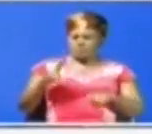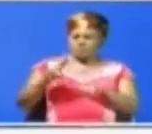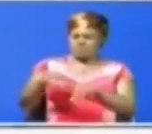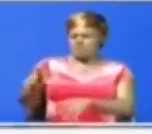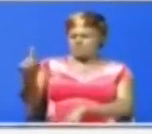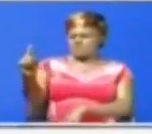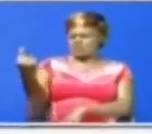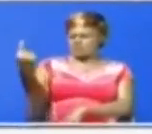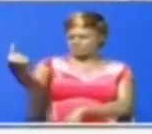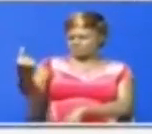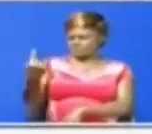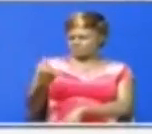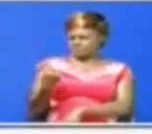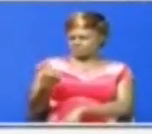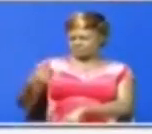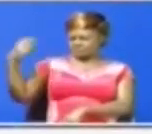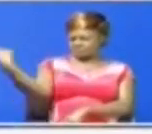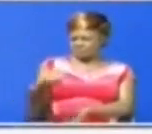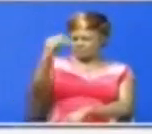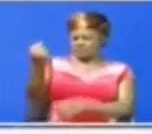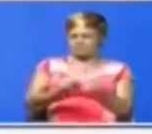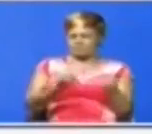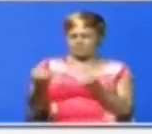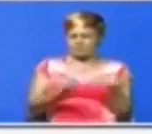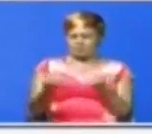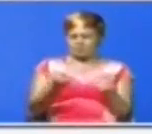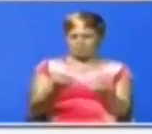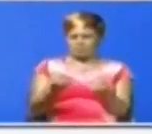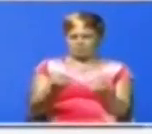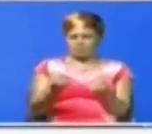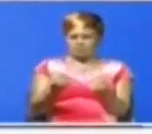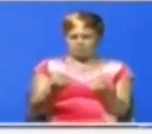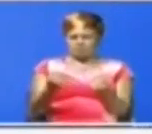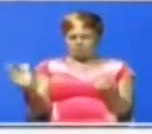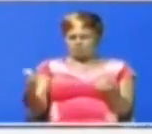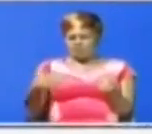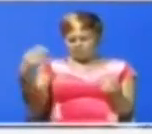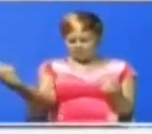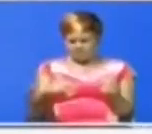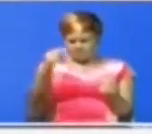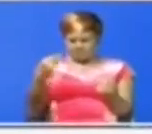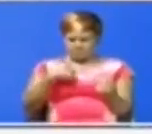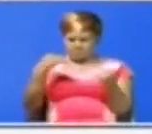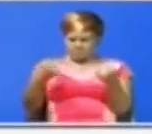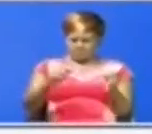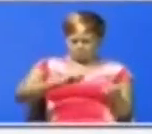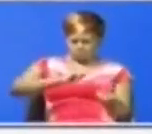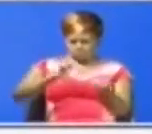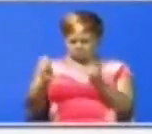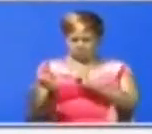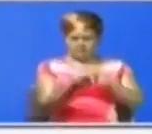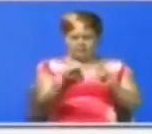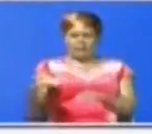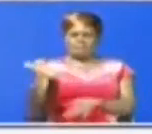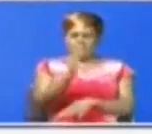wa kwanza akaguja akagonga gari kwa windscreen, ikagonga hadi conductor. Mimi nikijaribu kugeuza gari nirudi,